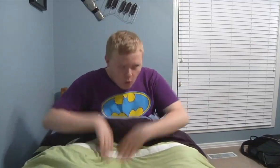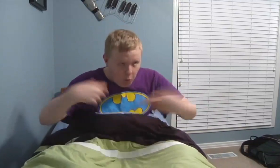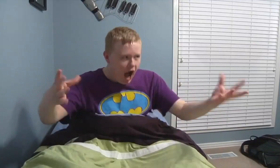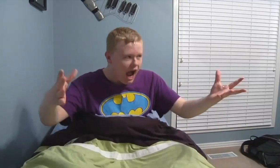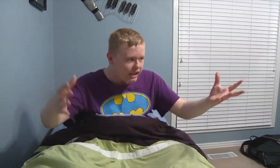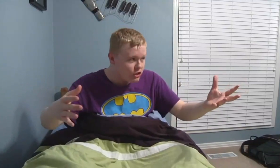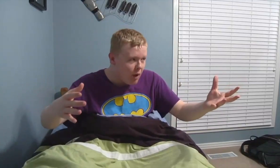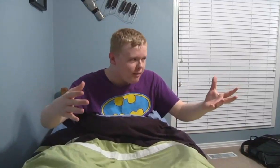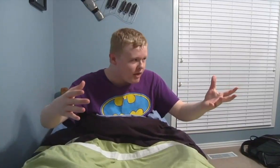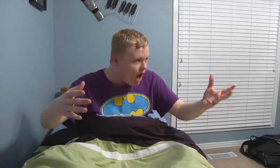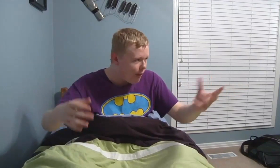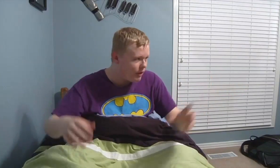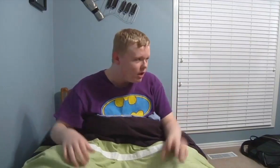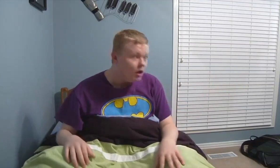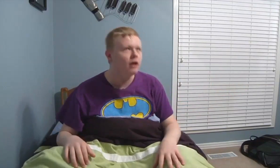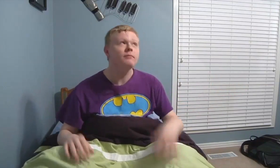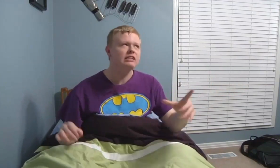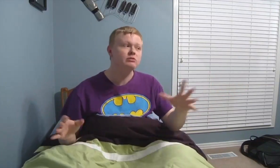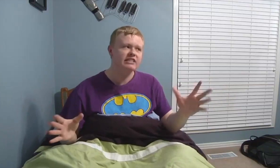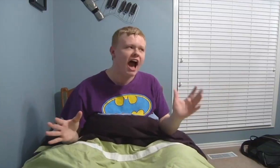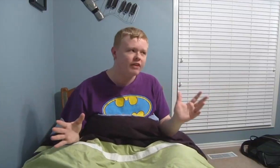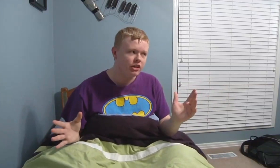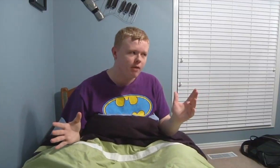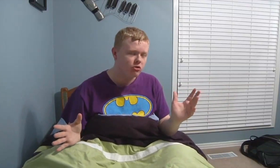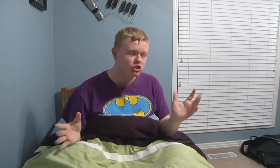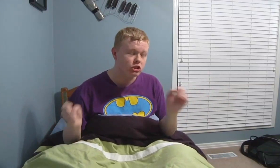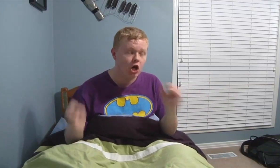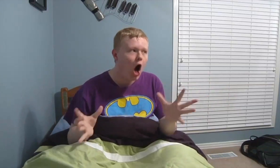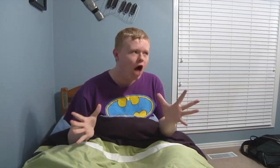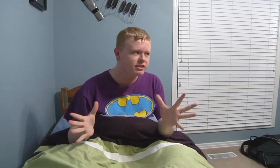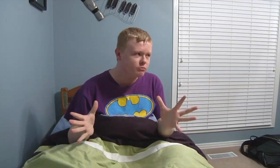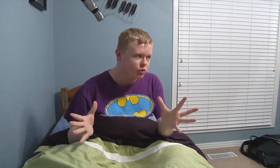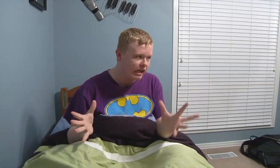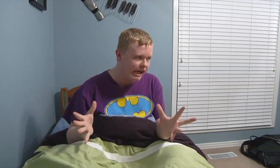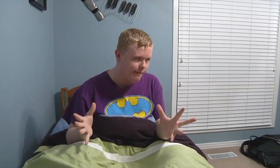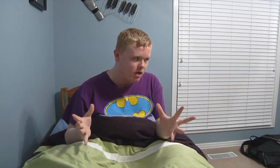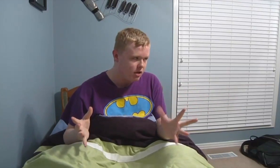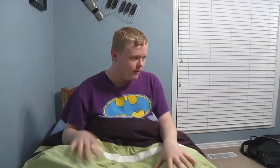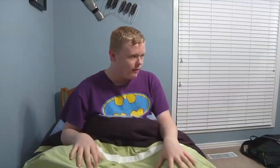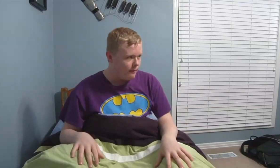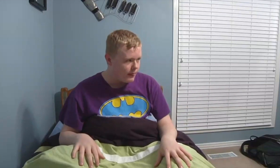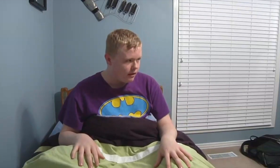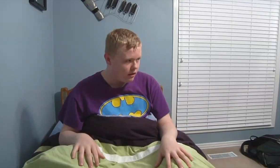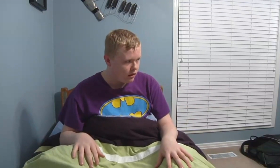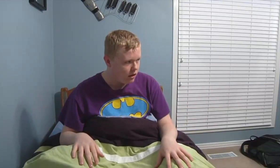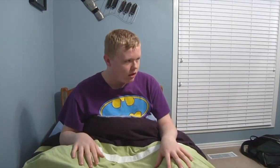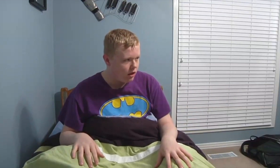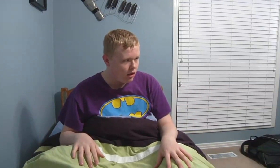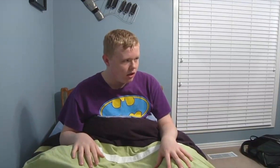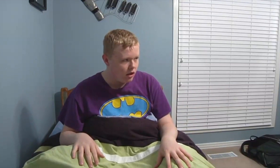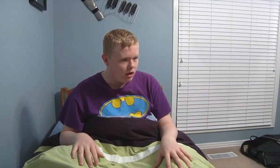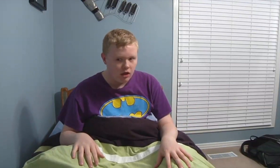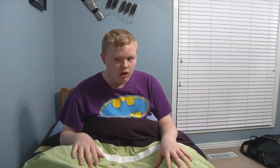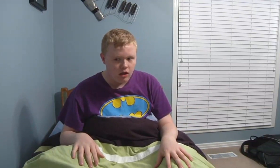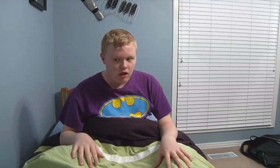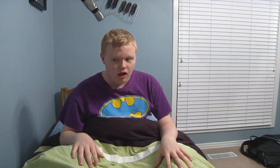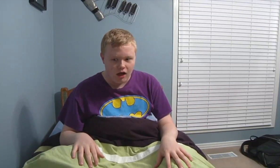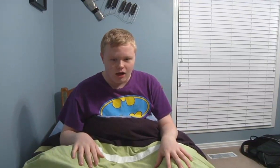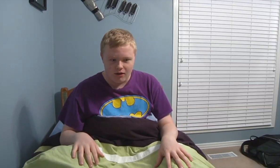Mom, why did you wake me up? I was having the most awesome dream. Was it about unicorns